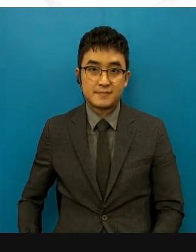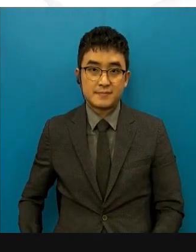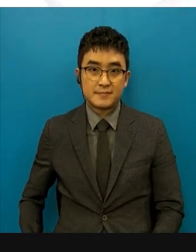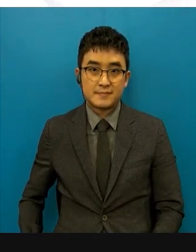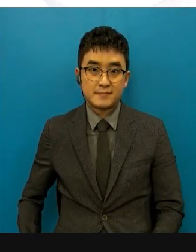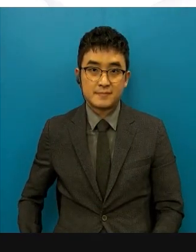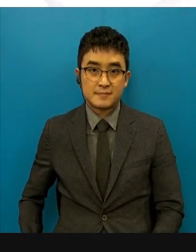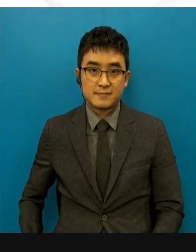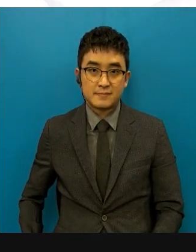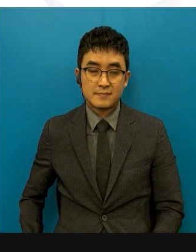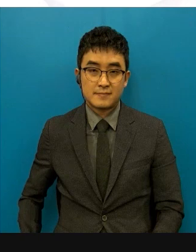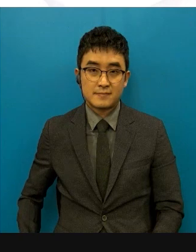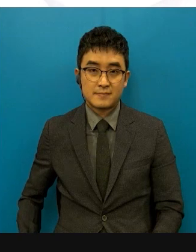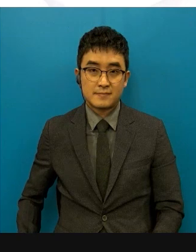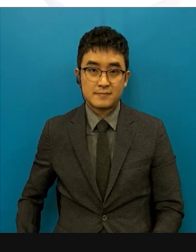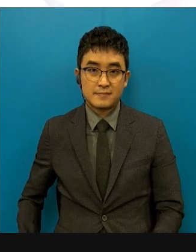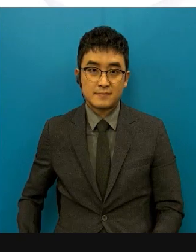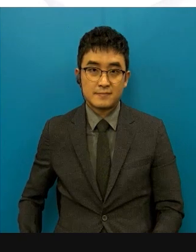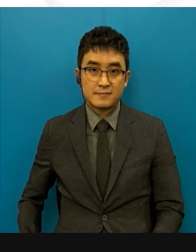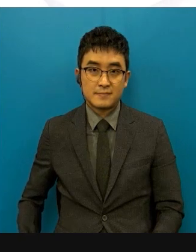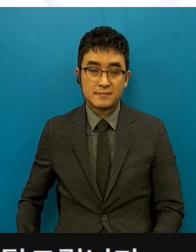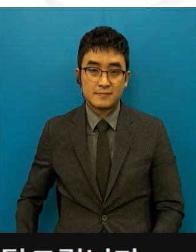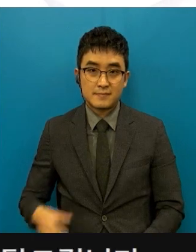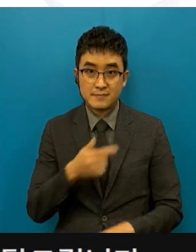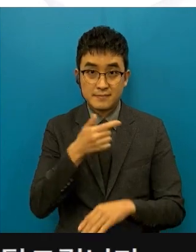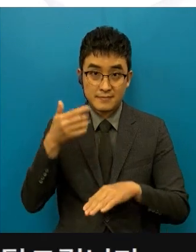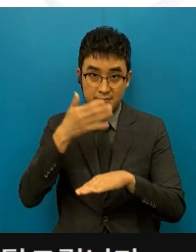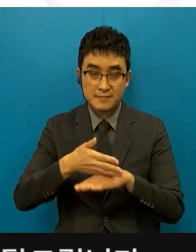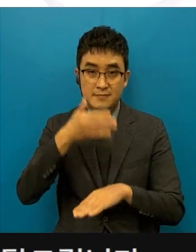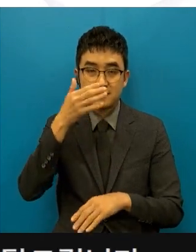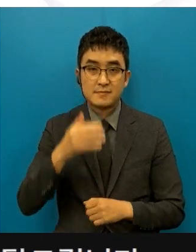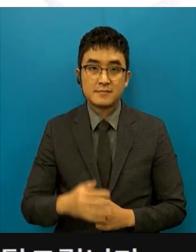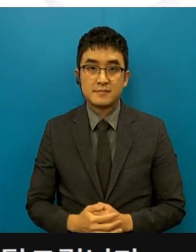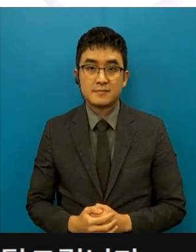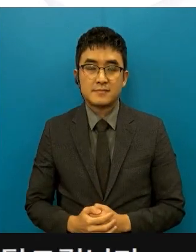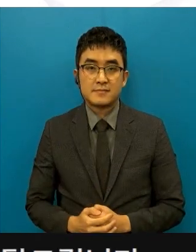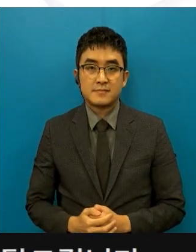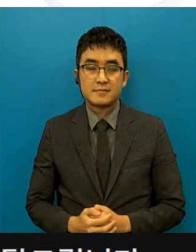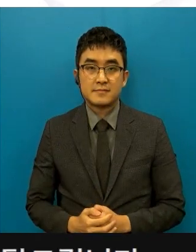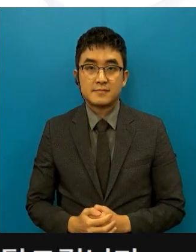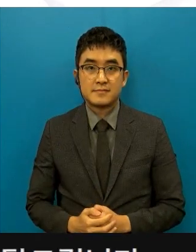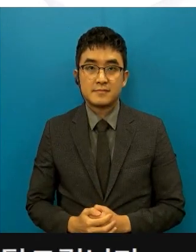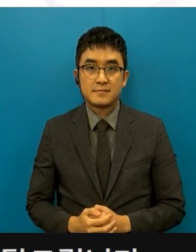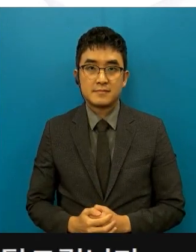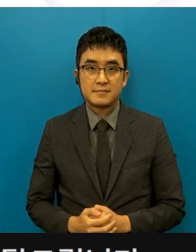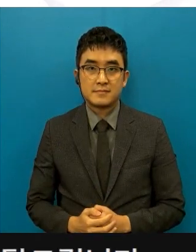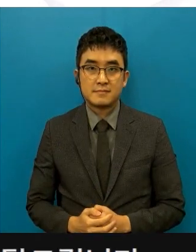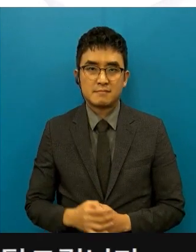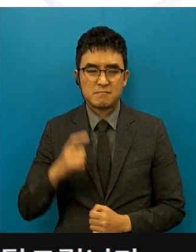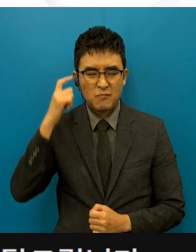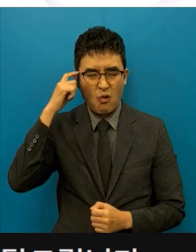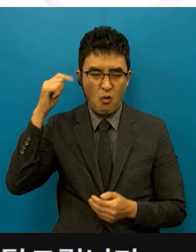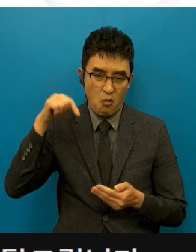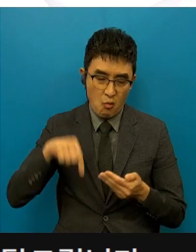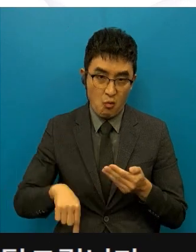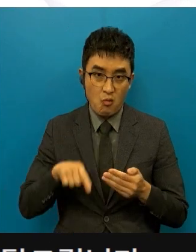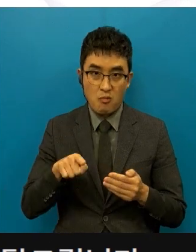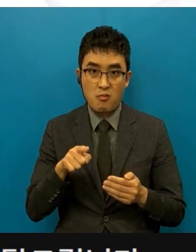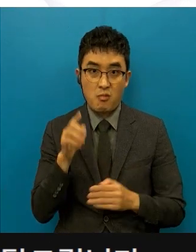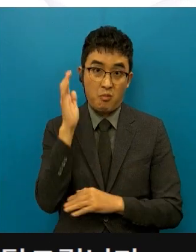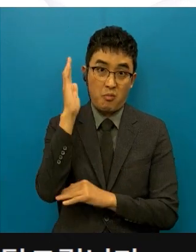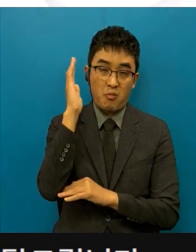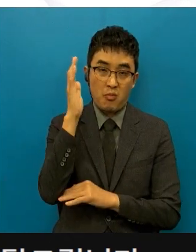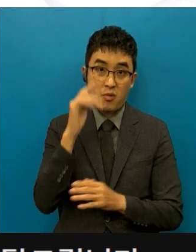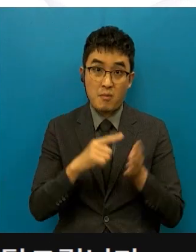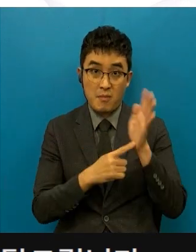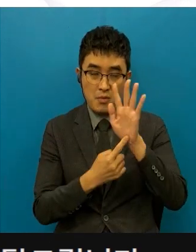Thank you. Thanks to their meaningful presentations, we were able to think about the definition of right to die with dignity, and